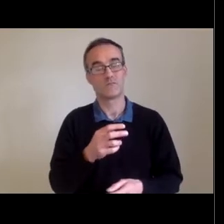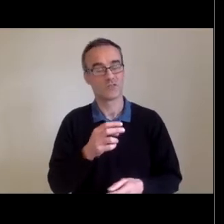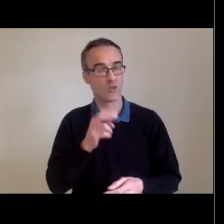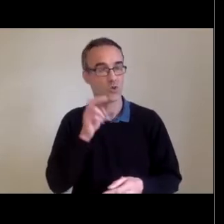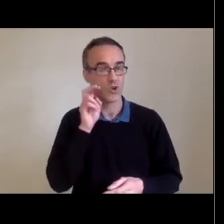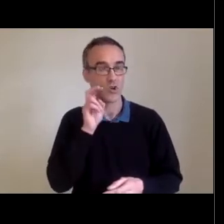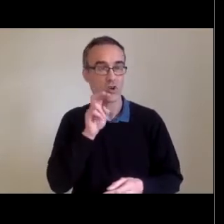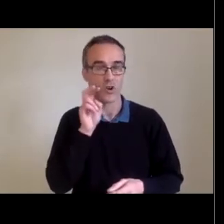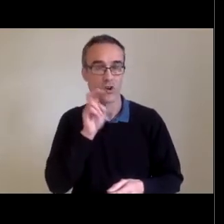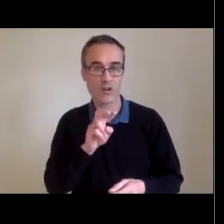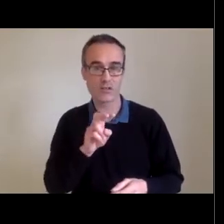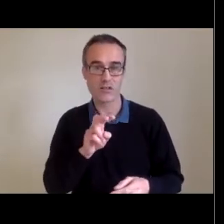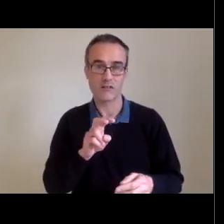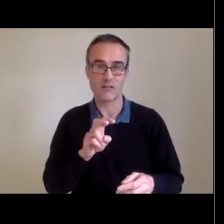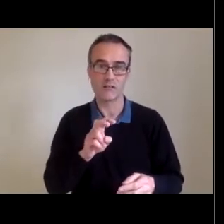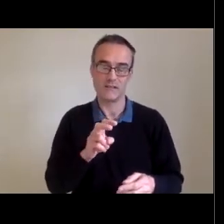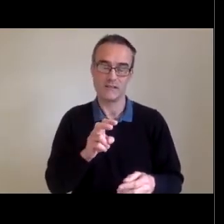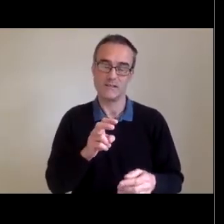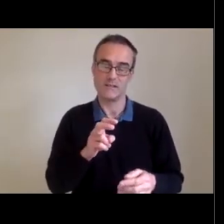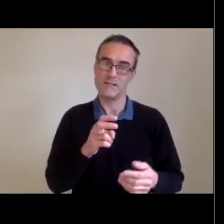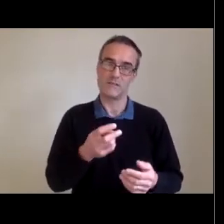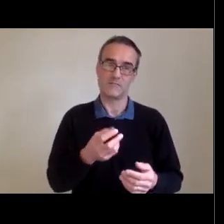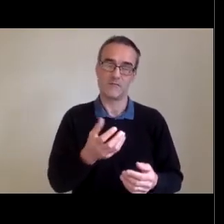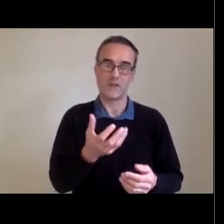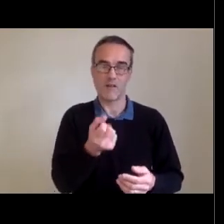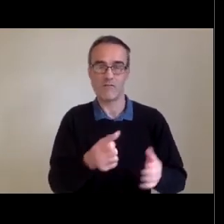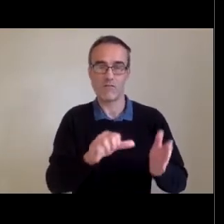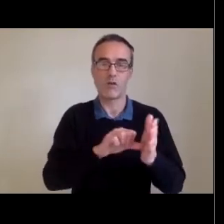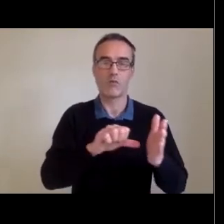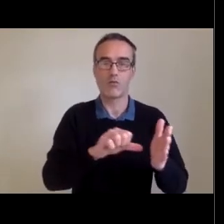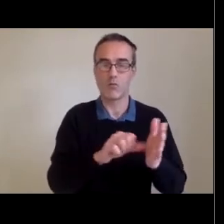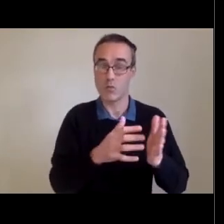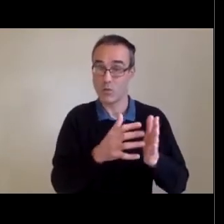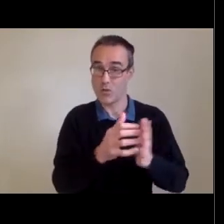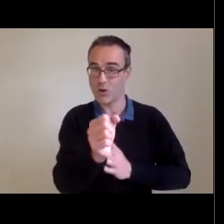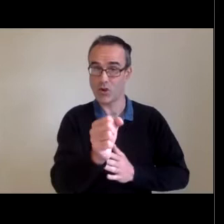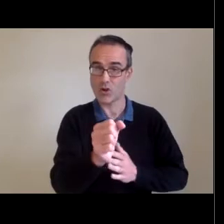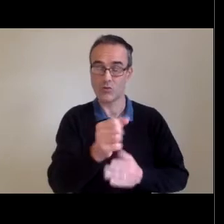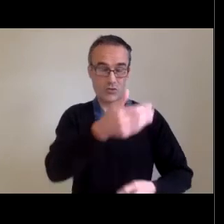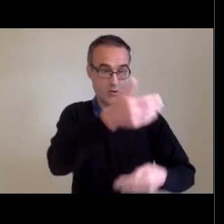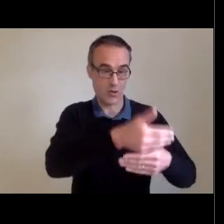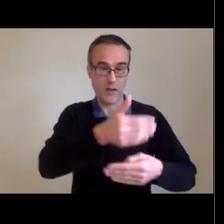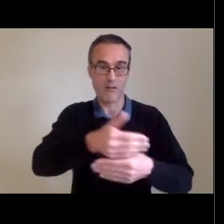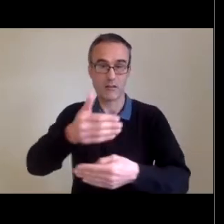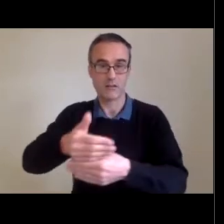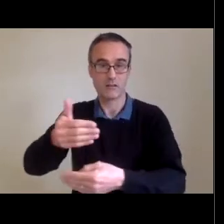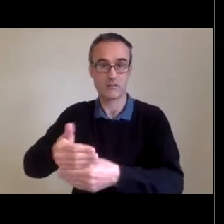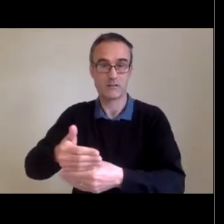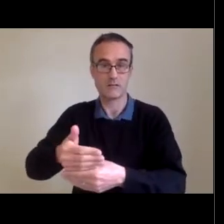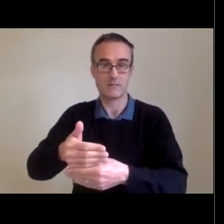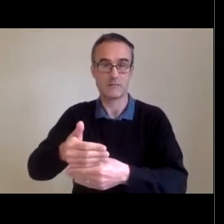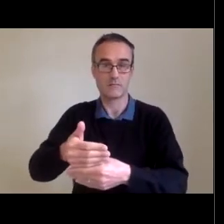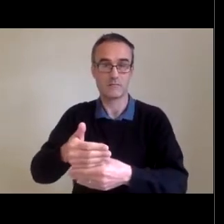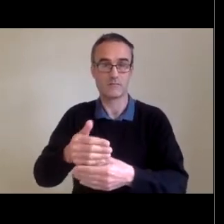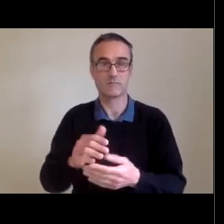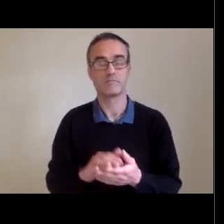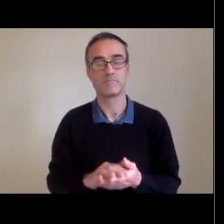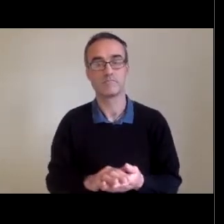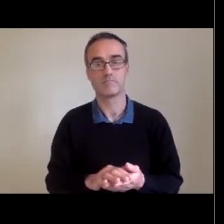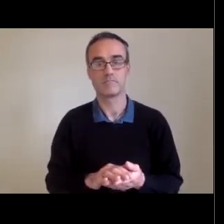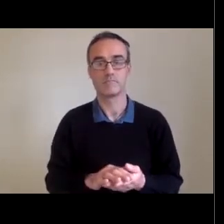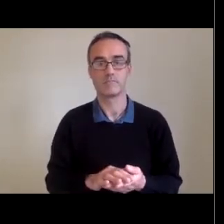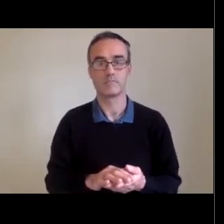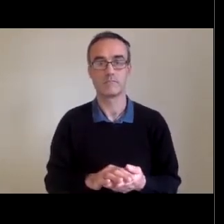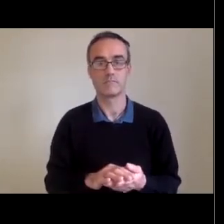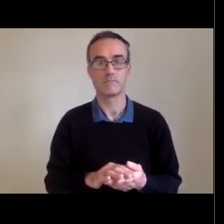play key roles in the way most people live their lives. In the northern zone,